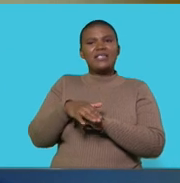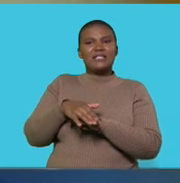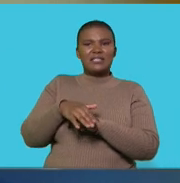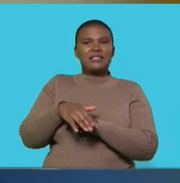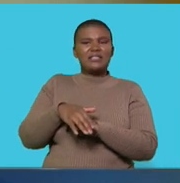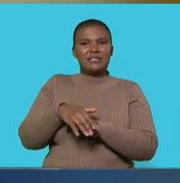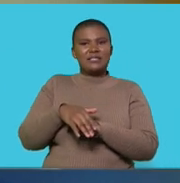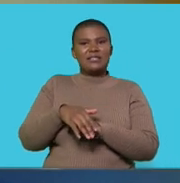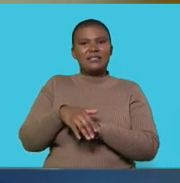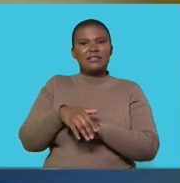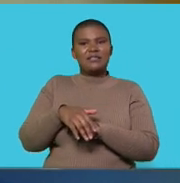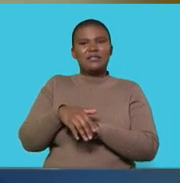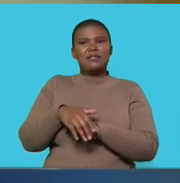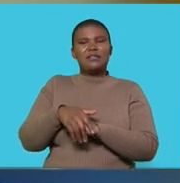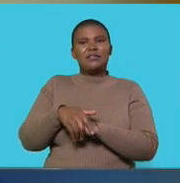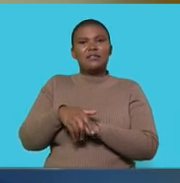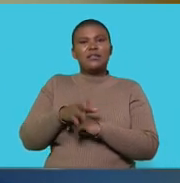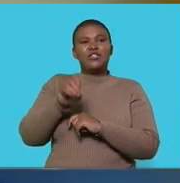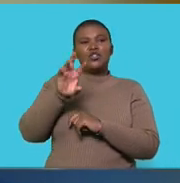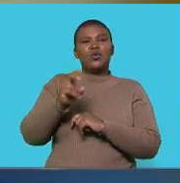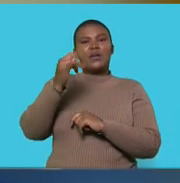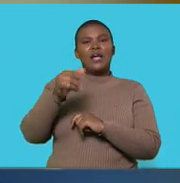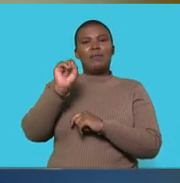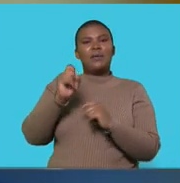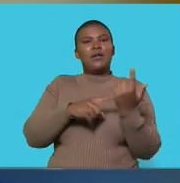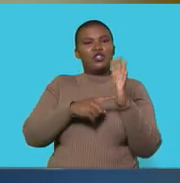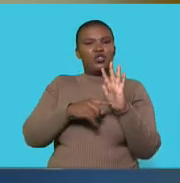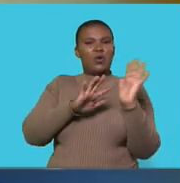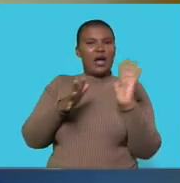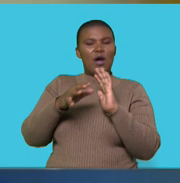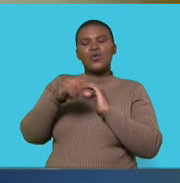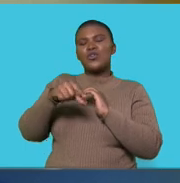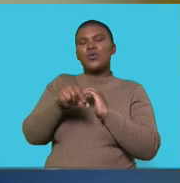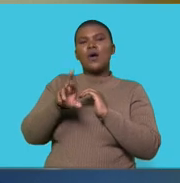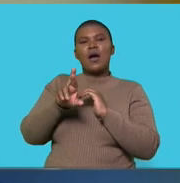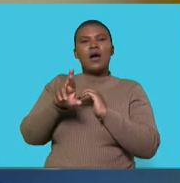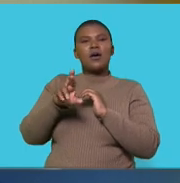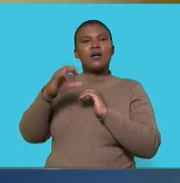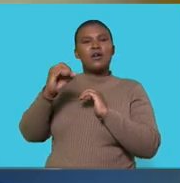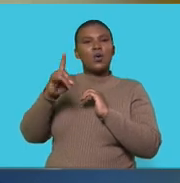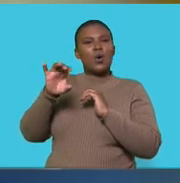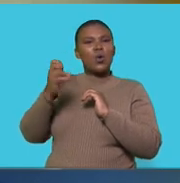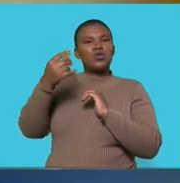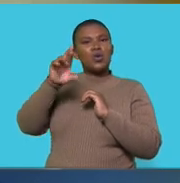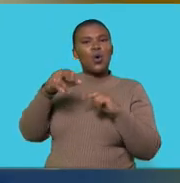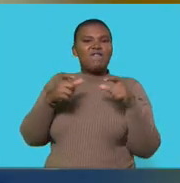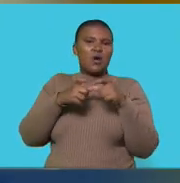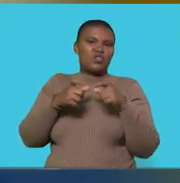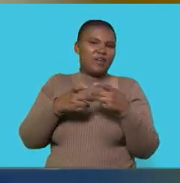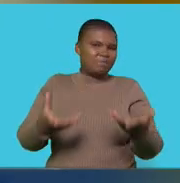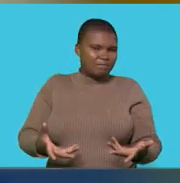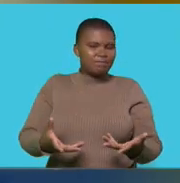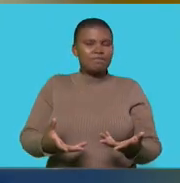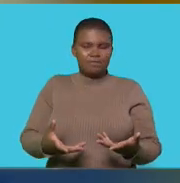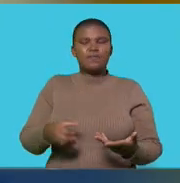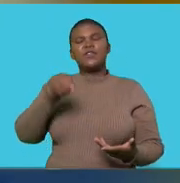payment acceptance device that can accept cards, QR codes, or vouchers as a form of payment. So we